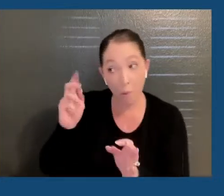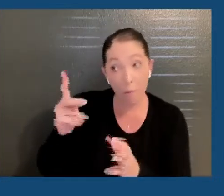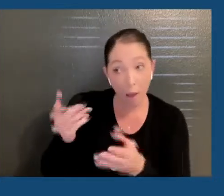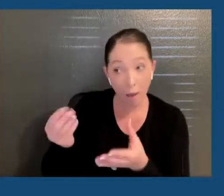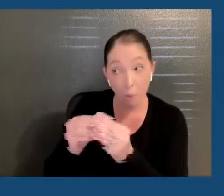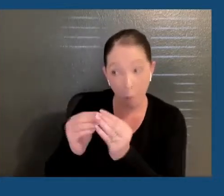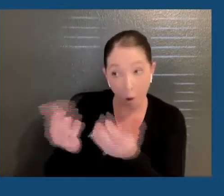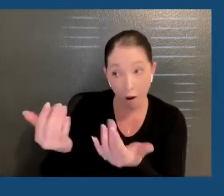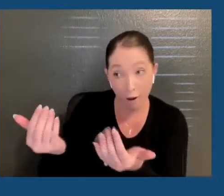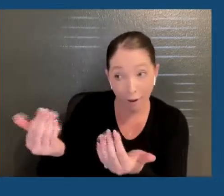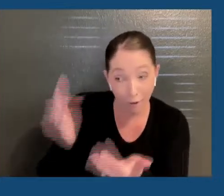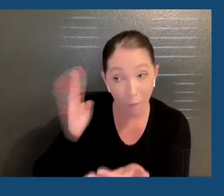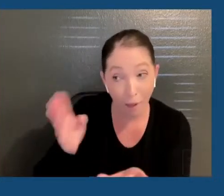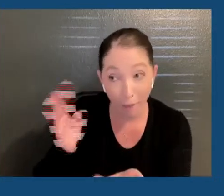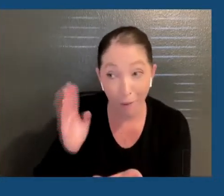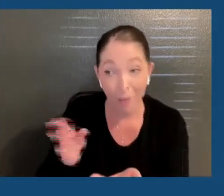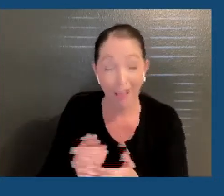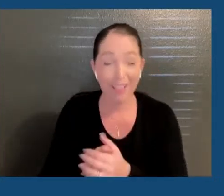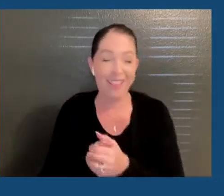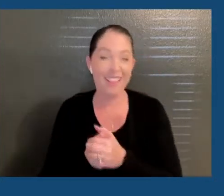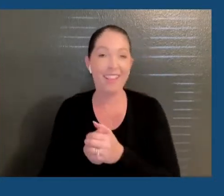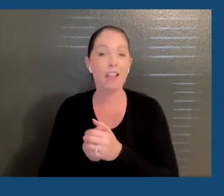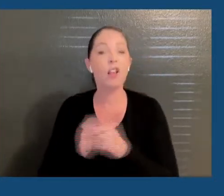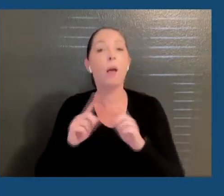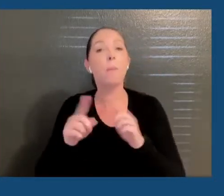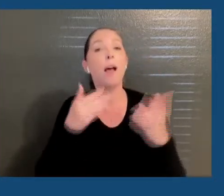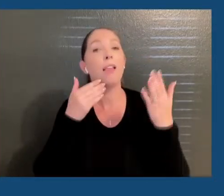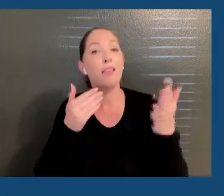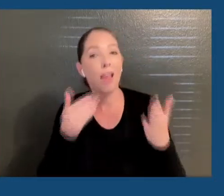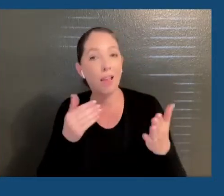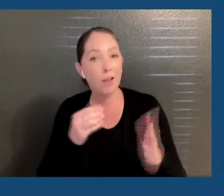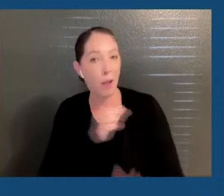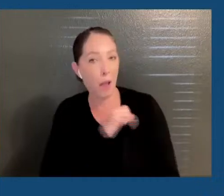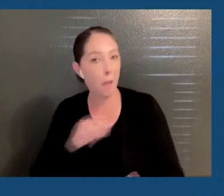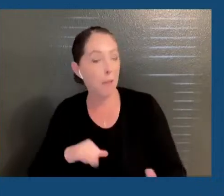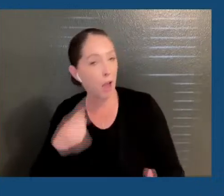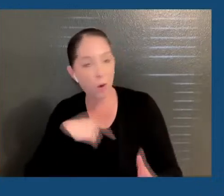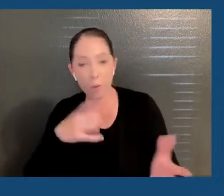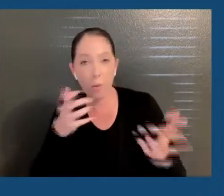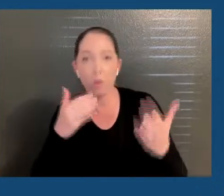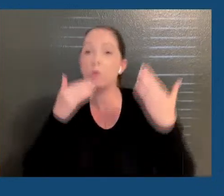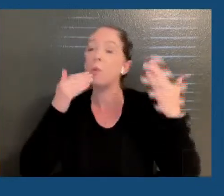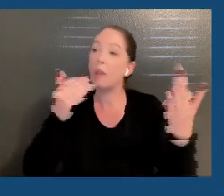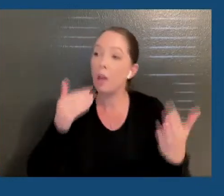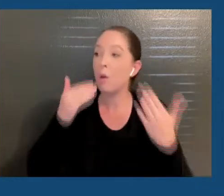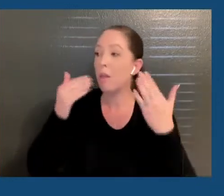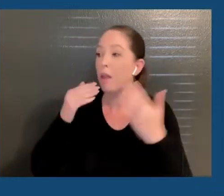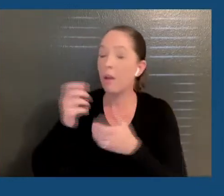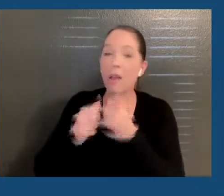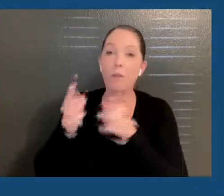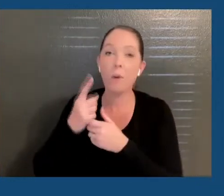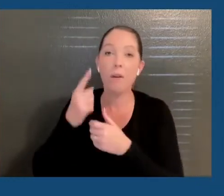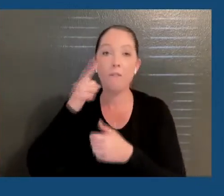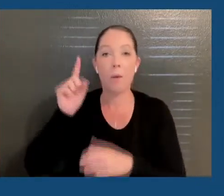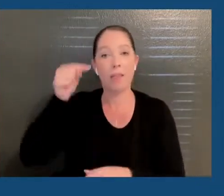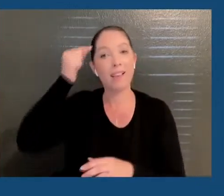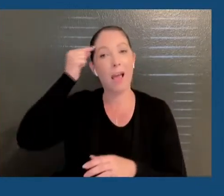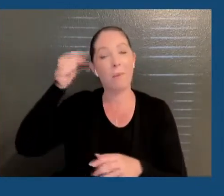worry. But I want to thank you, and Mayor, join with me when I say thank you for investing in the capital of the world. Thank